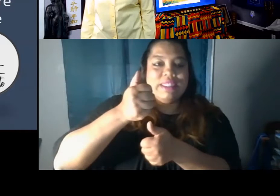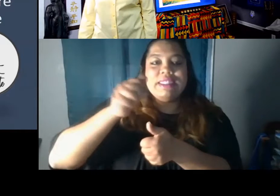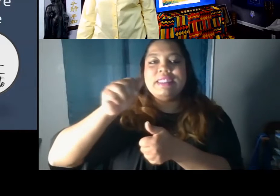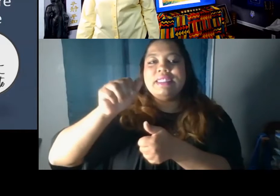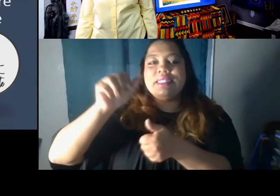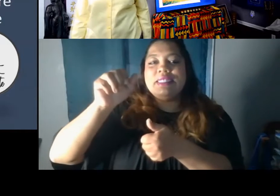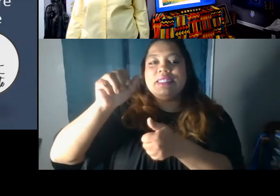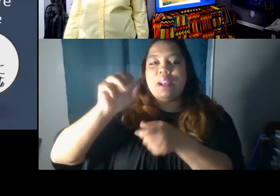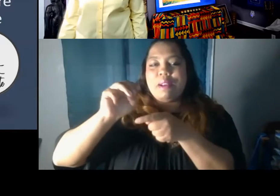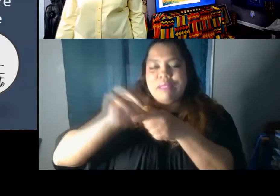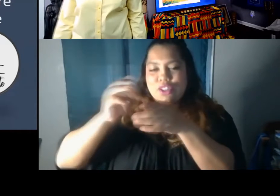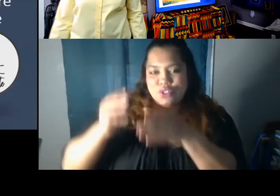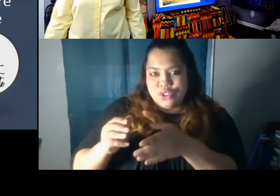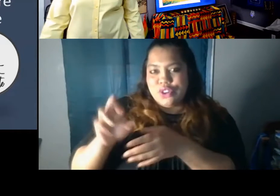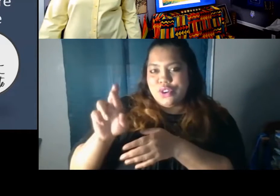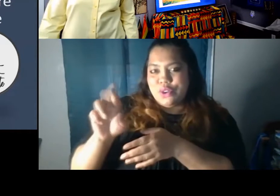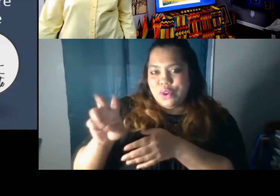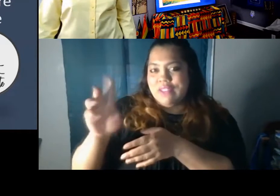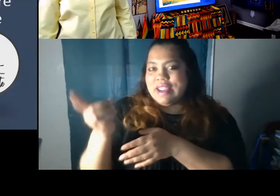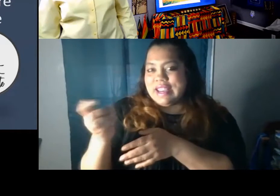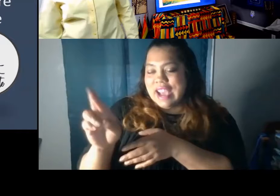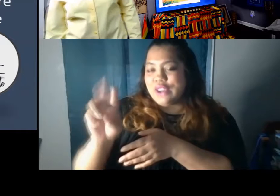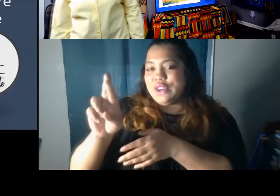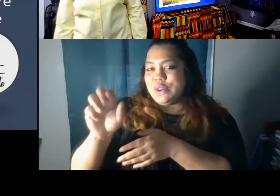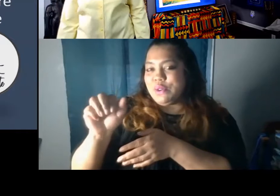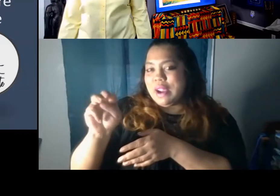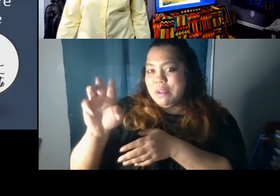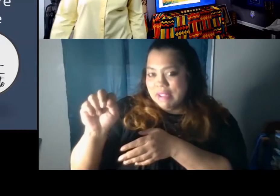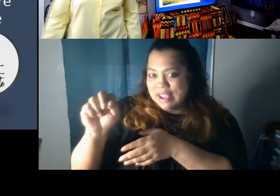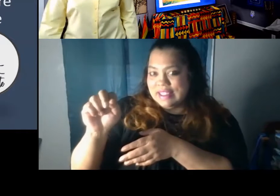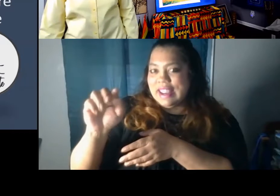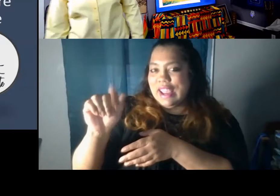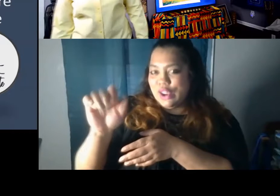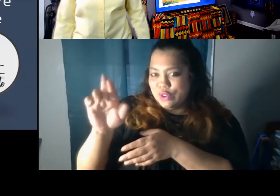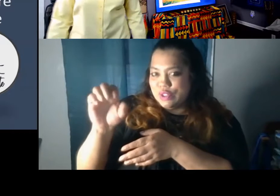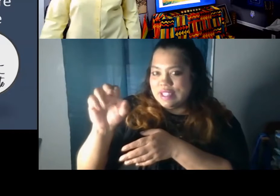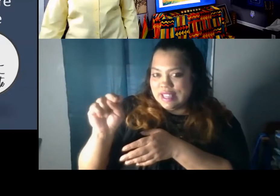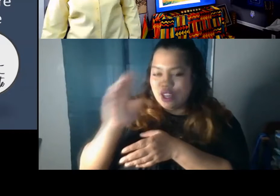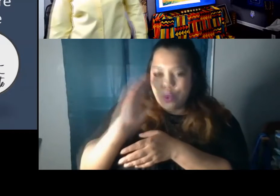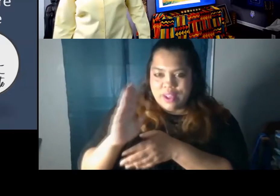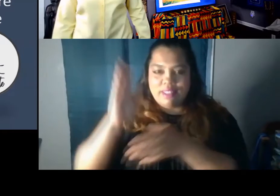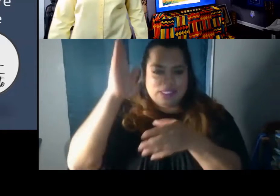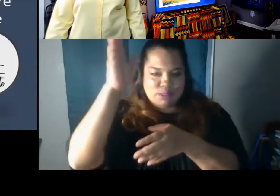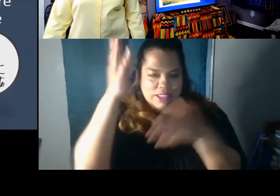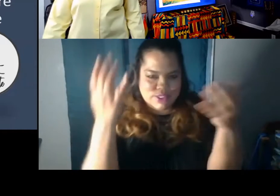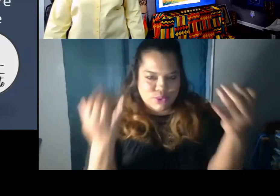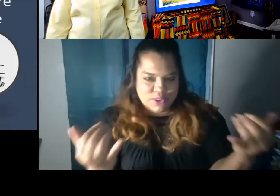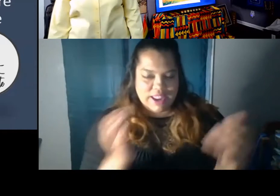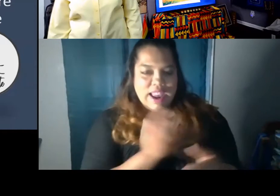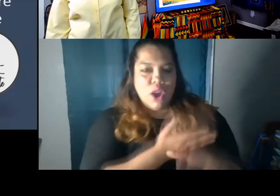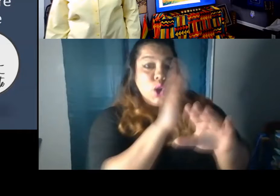speaker today. Our musician is Sanahara